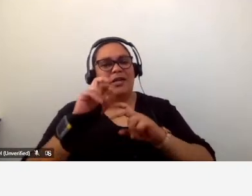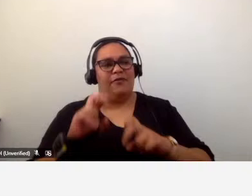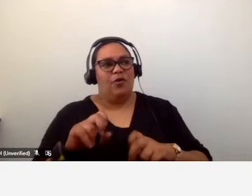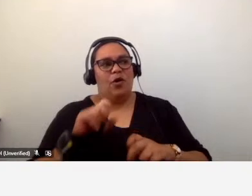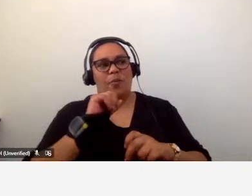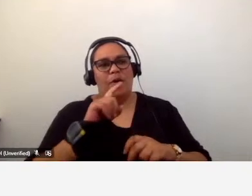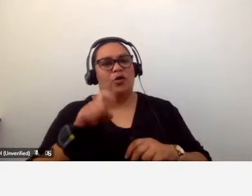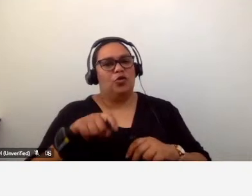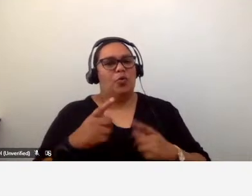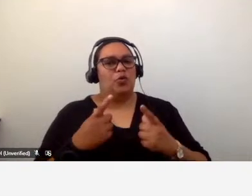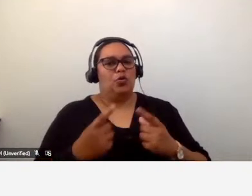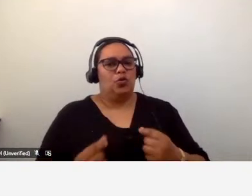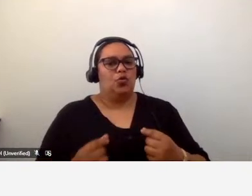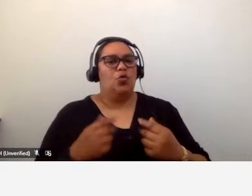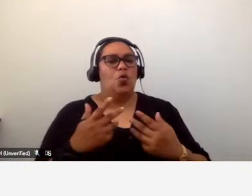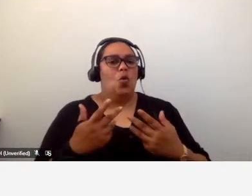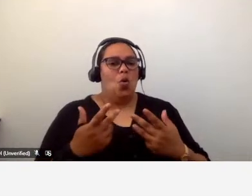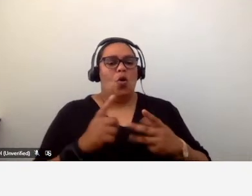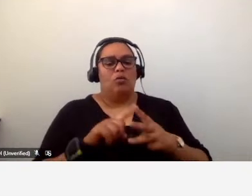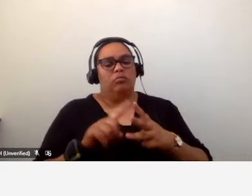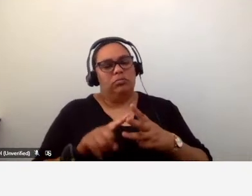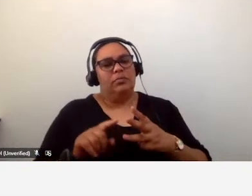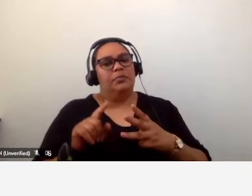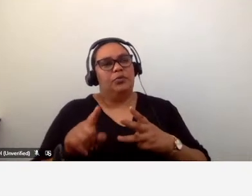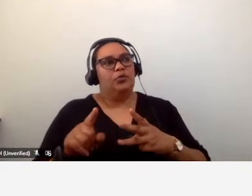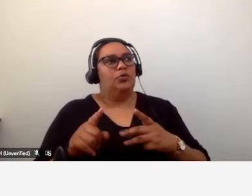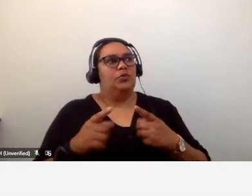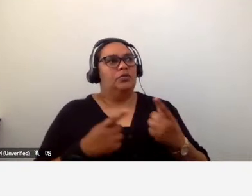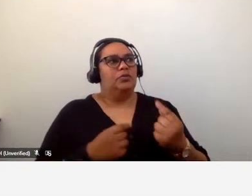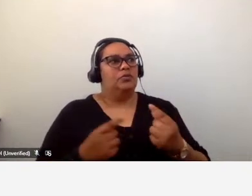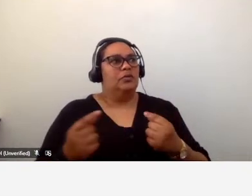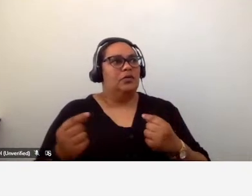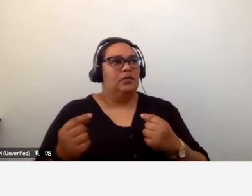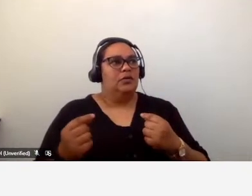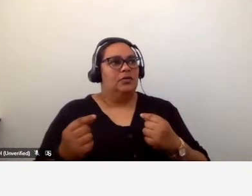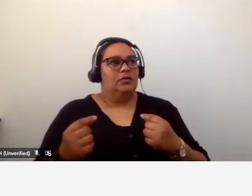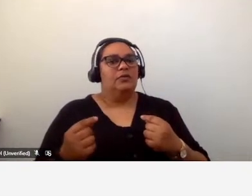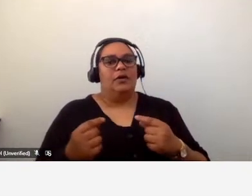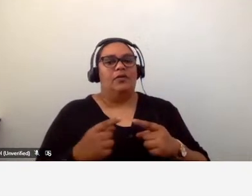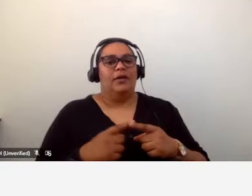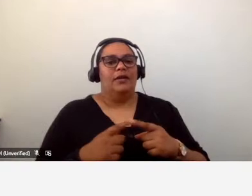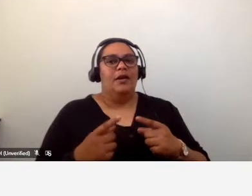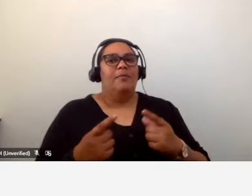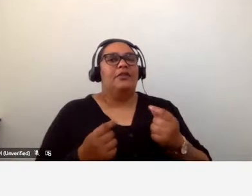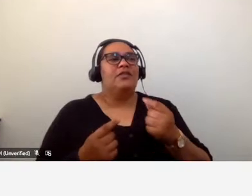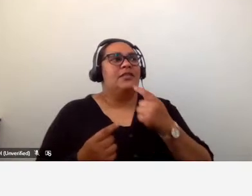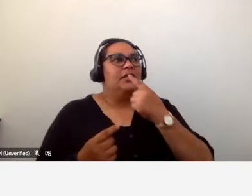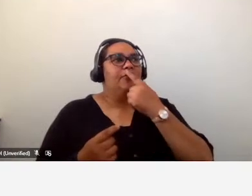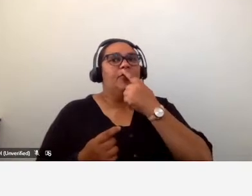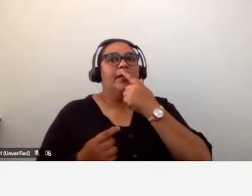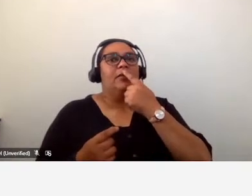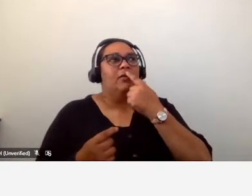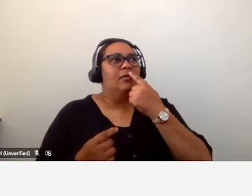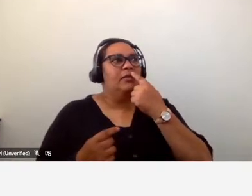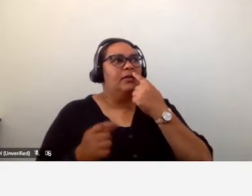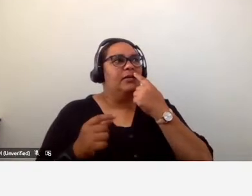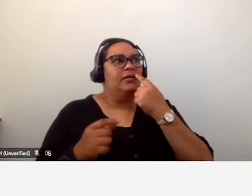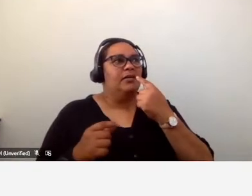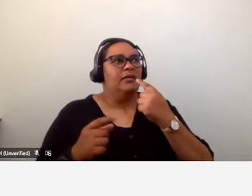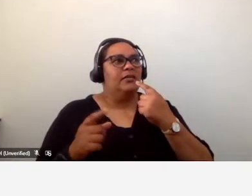you should have made, or perhaps to the MEC in respect to policies. Were there any policy, even